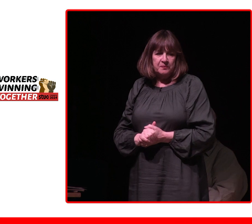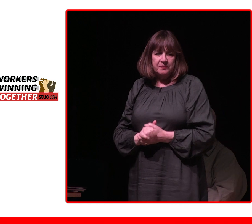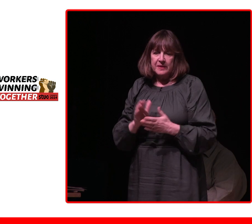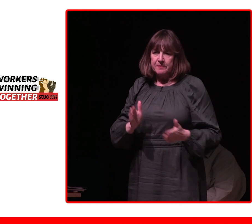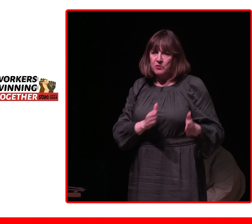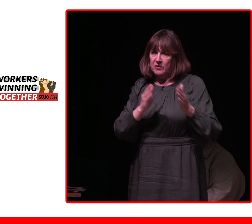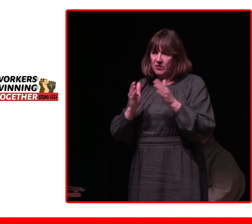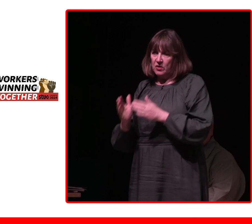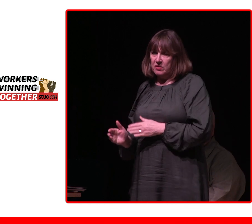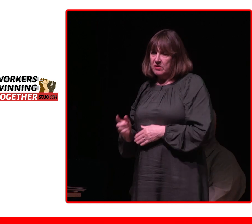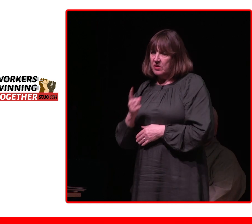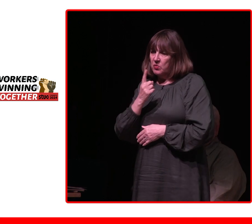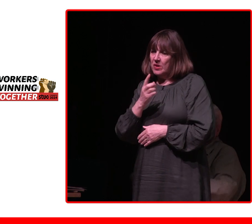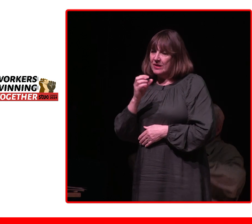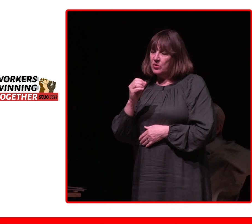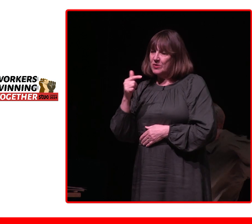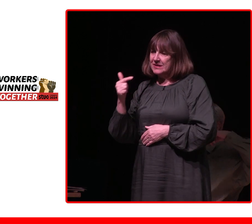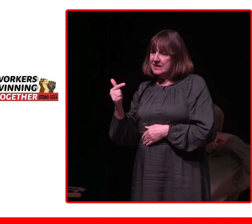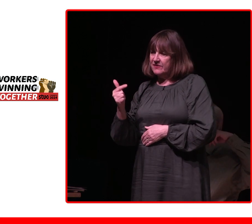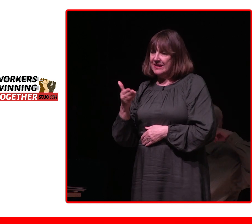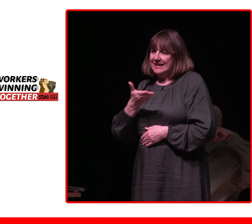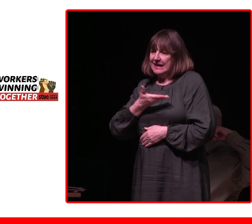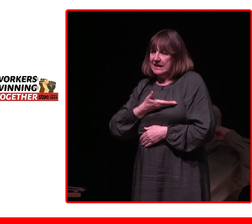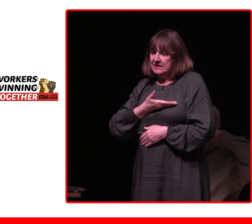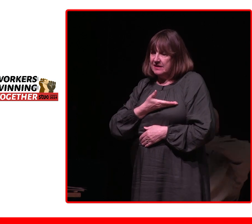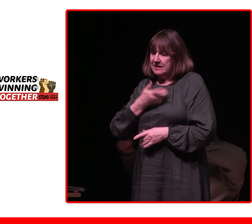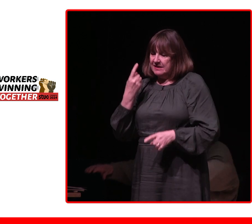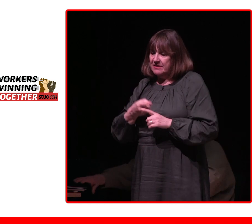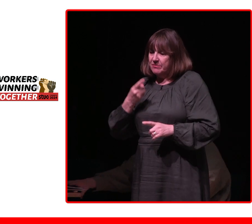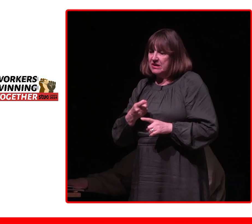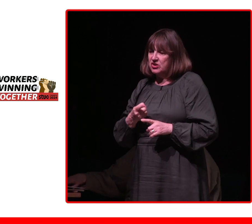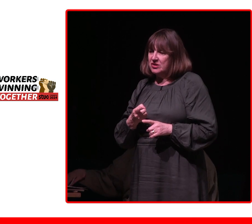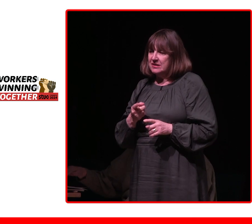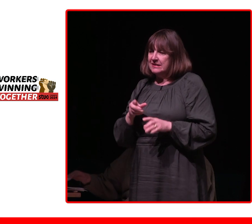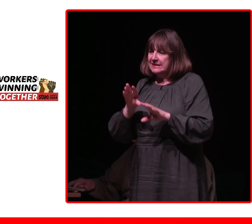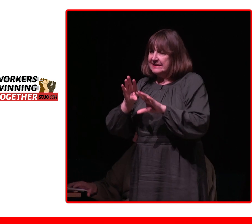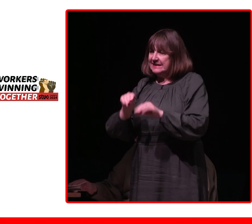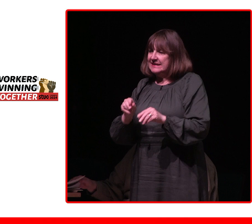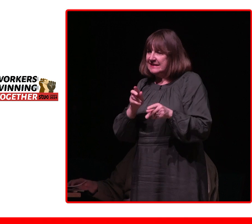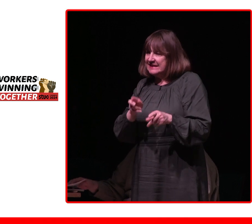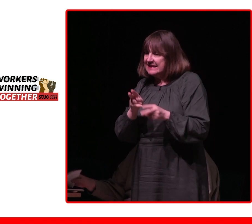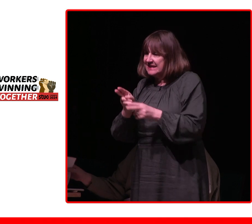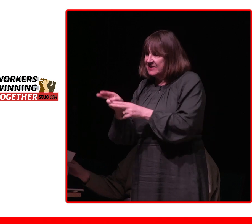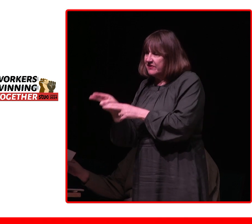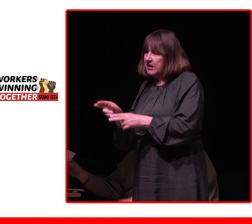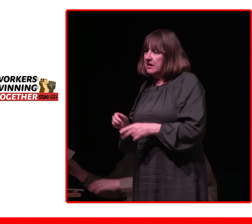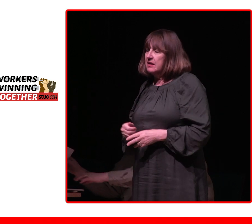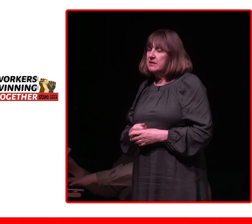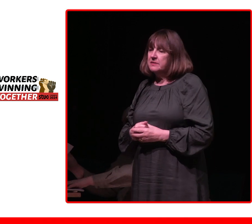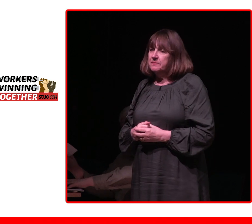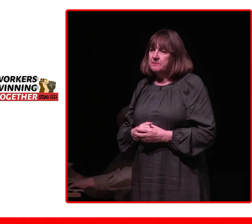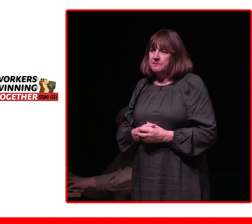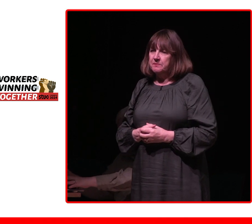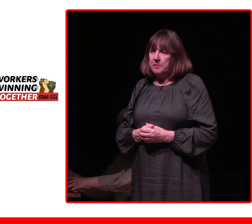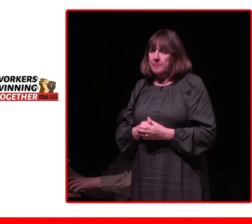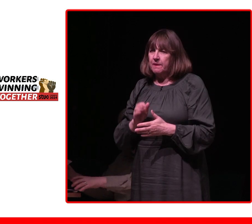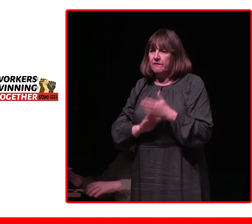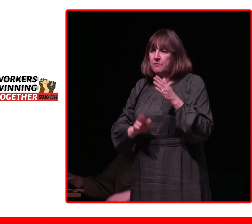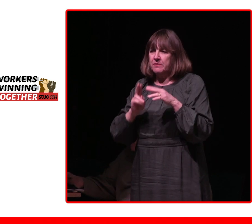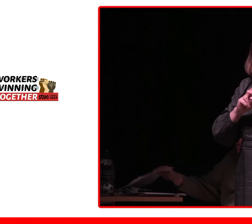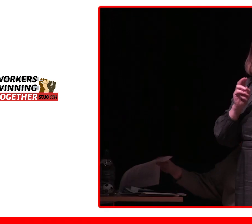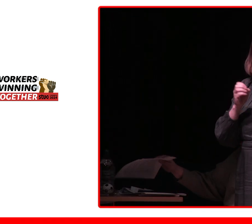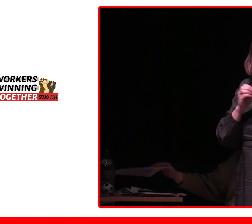on to motion 107, Gaza immediate ceasefire, release of hostages and de-escalation from the Fire Brigades Union.